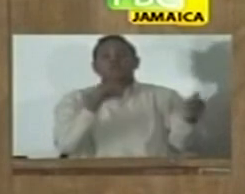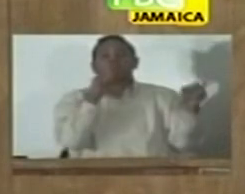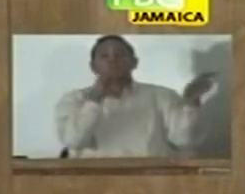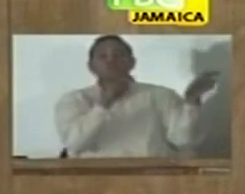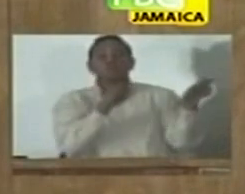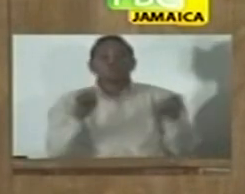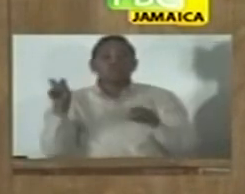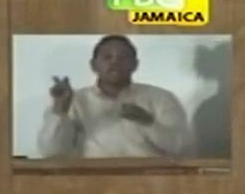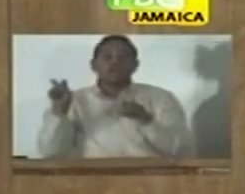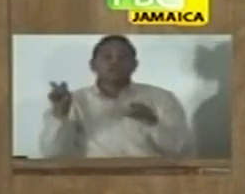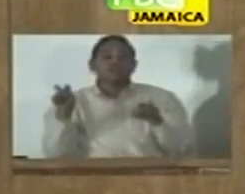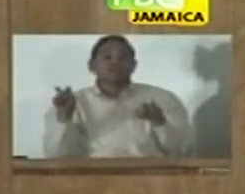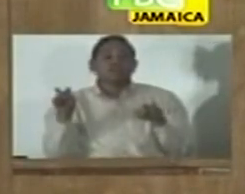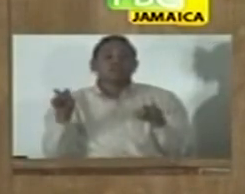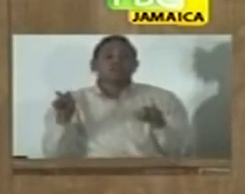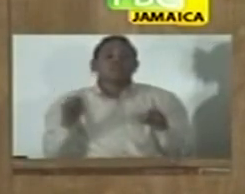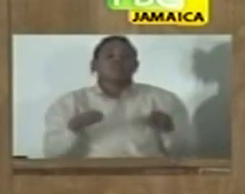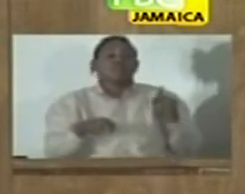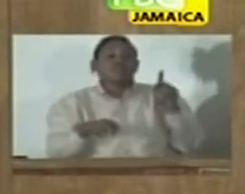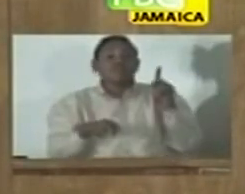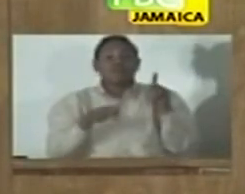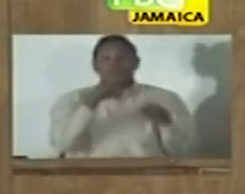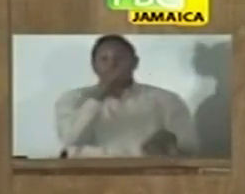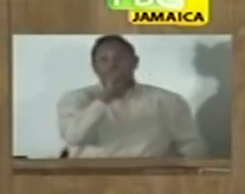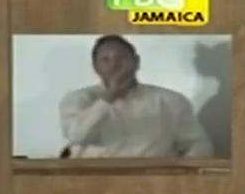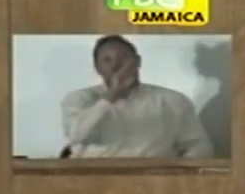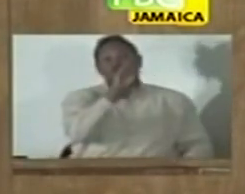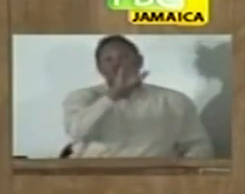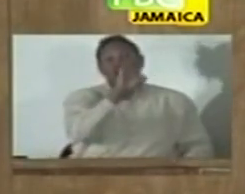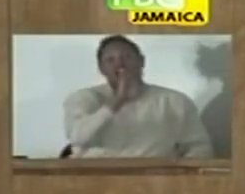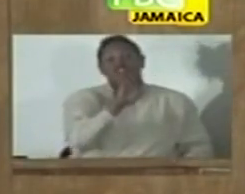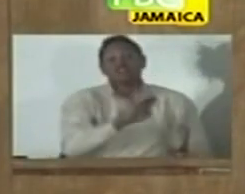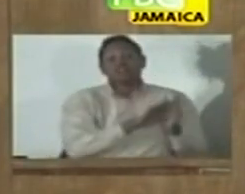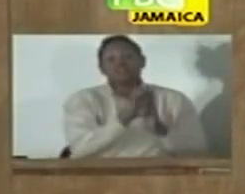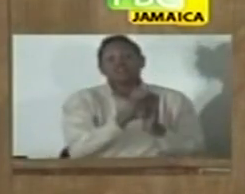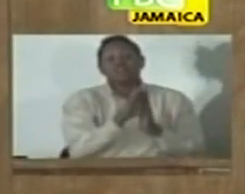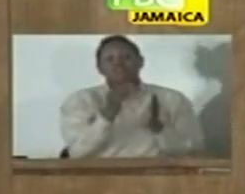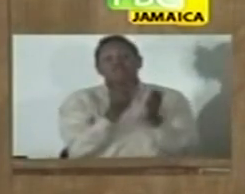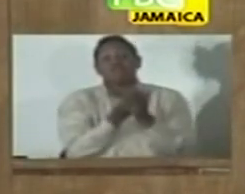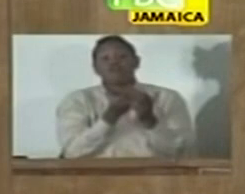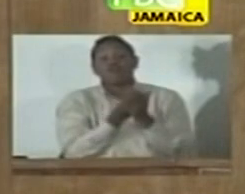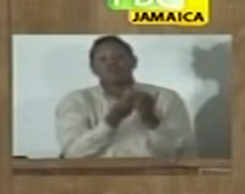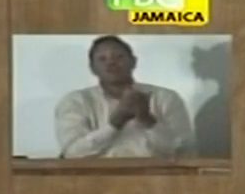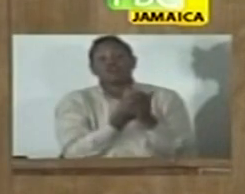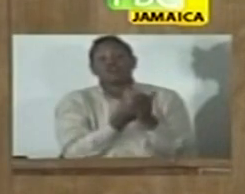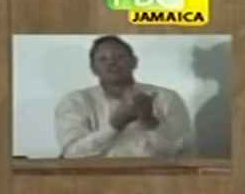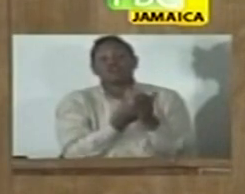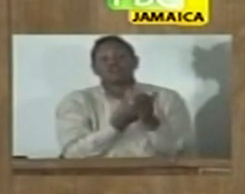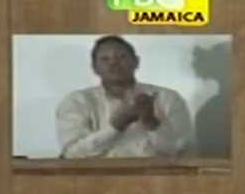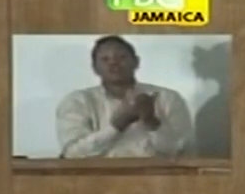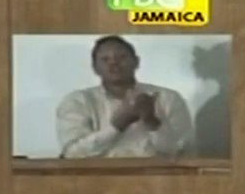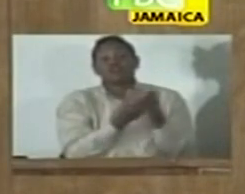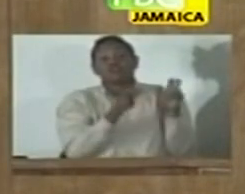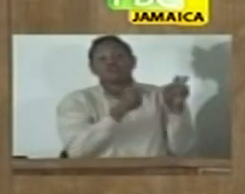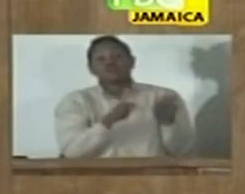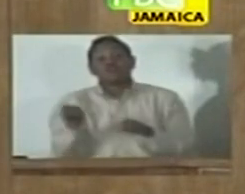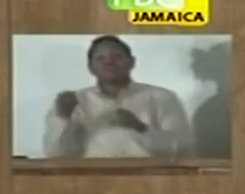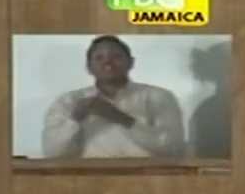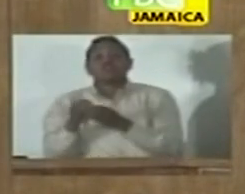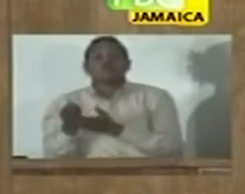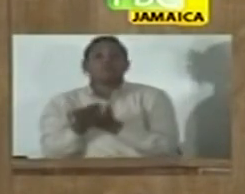transferred from the Petro-Carib Development Fund into the budget of this government.